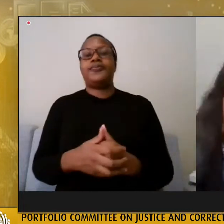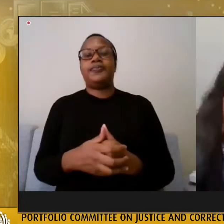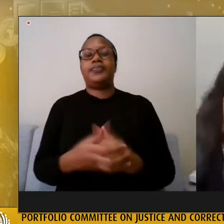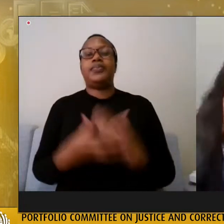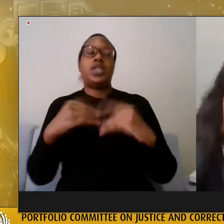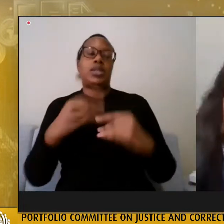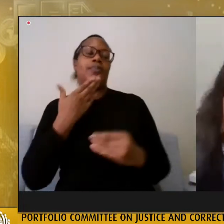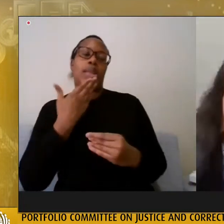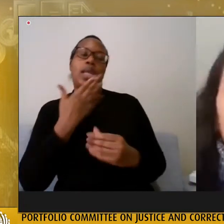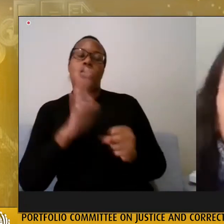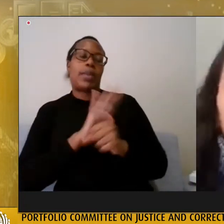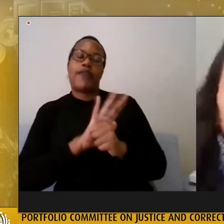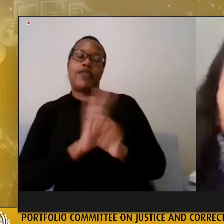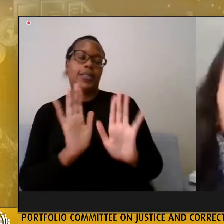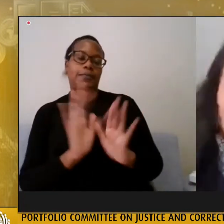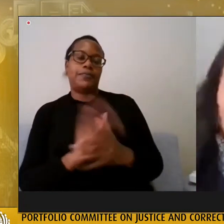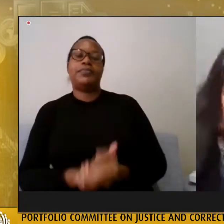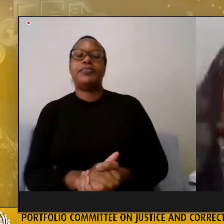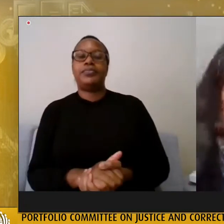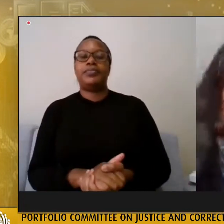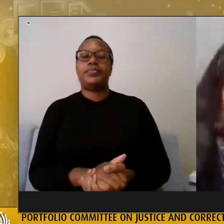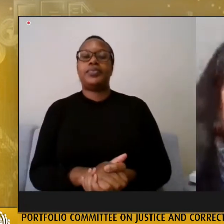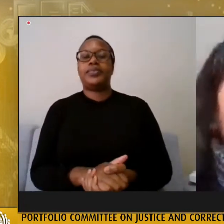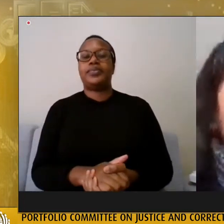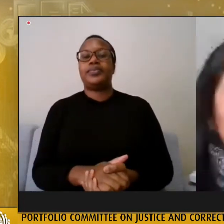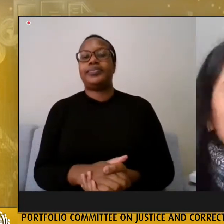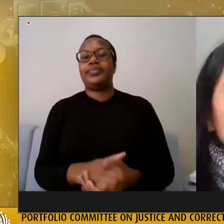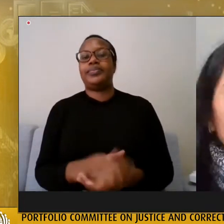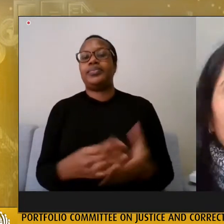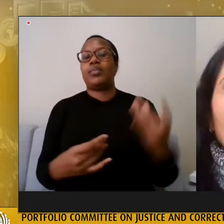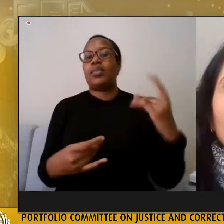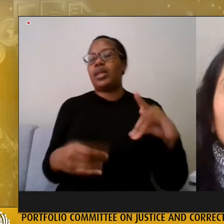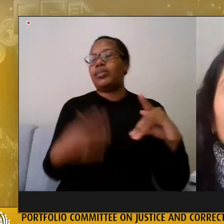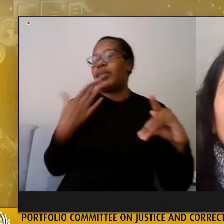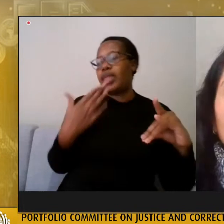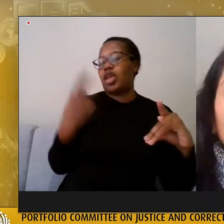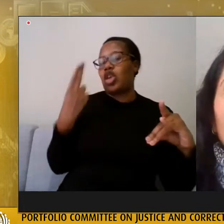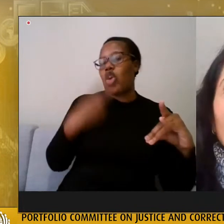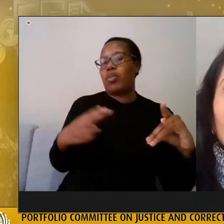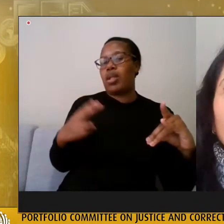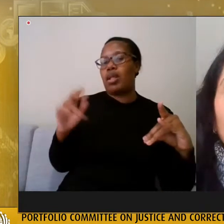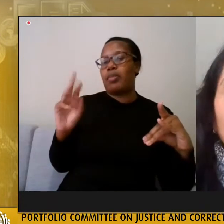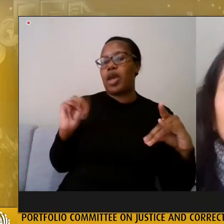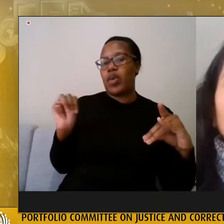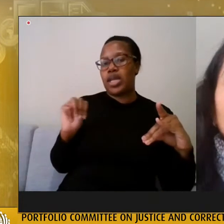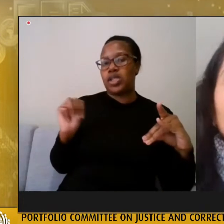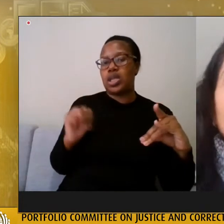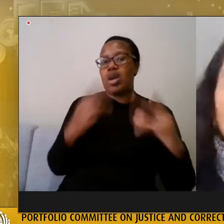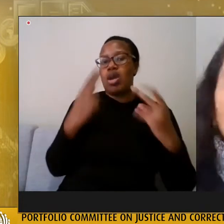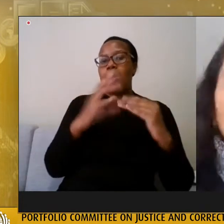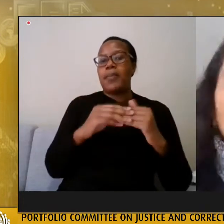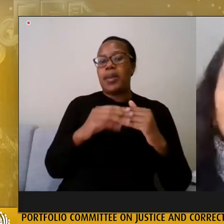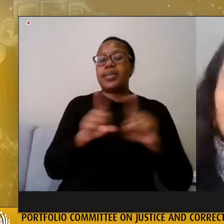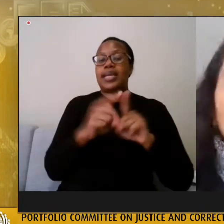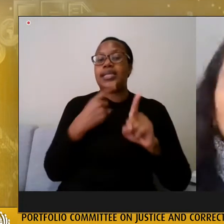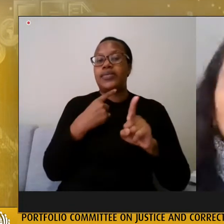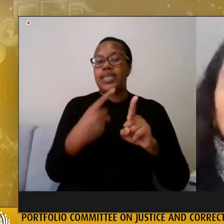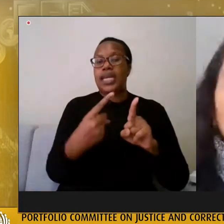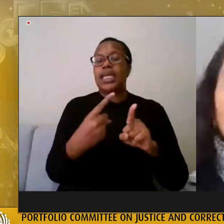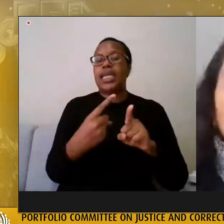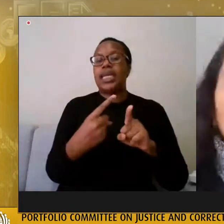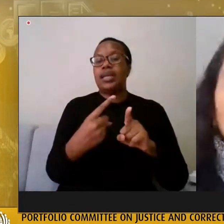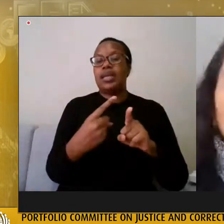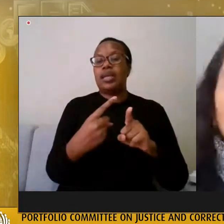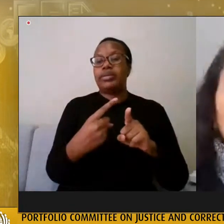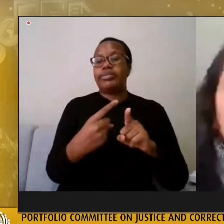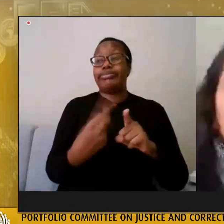covered. Thank you, Honorable Magonish. Honorable members, I think as I've indicated twice